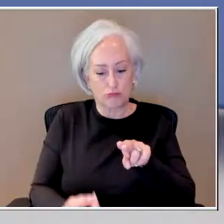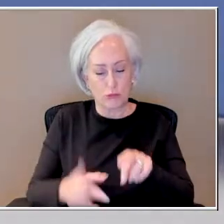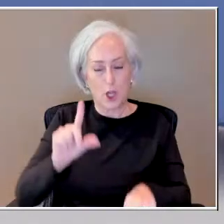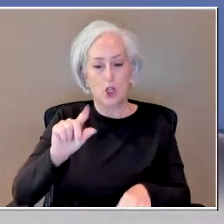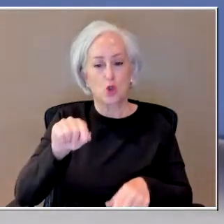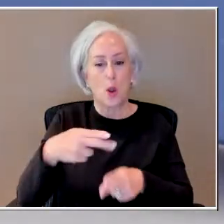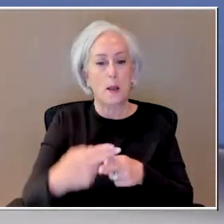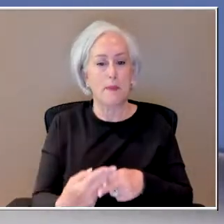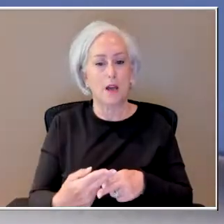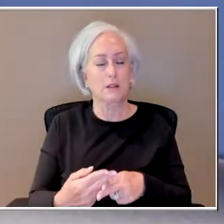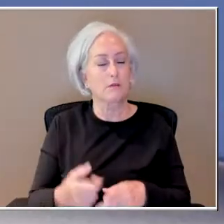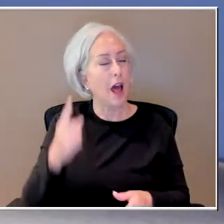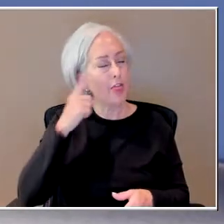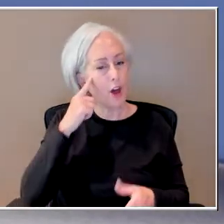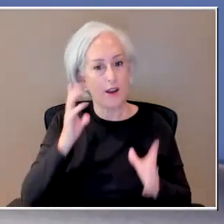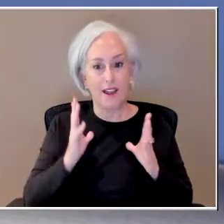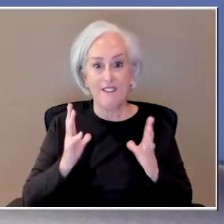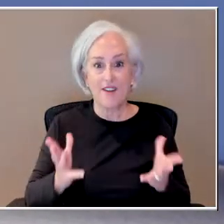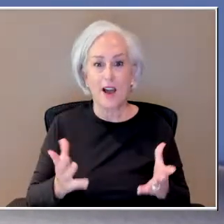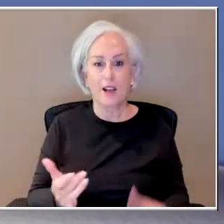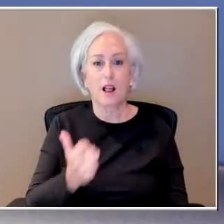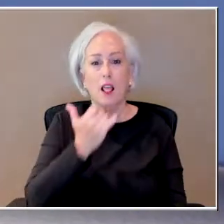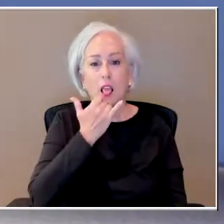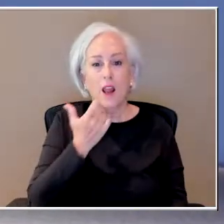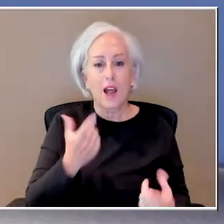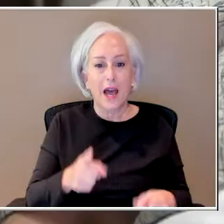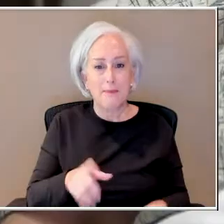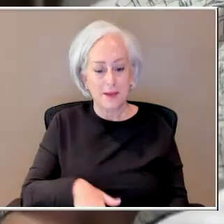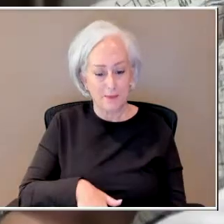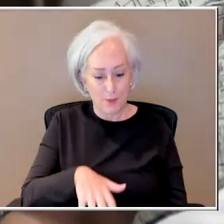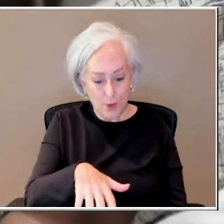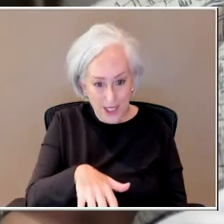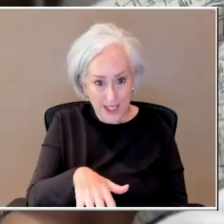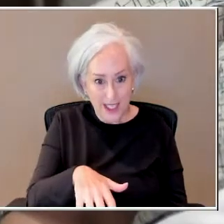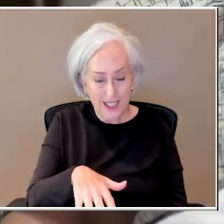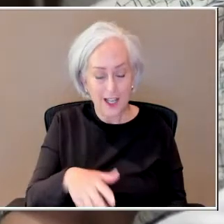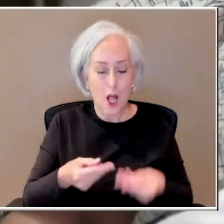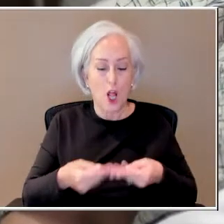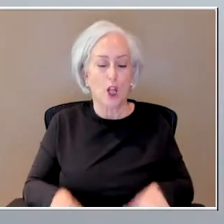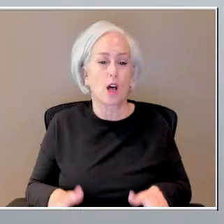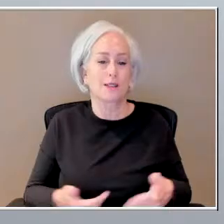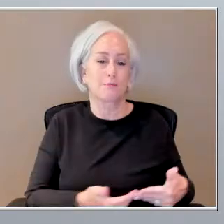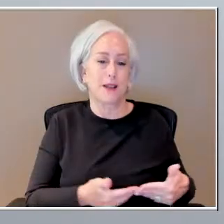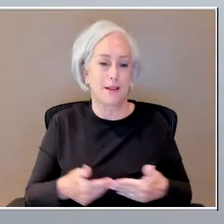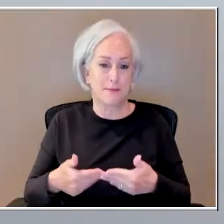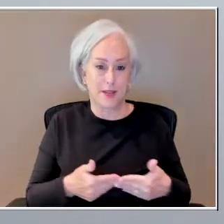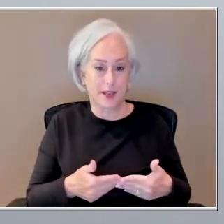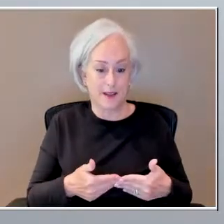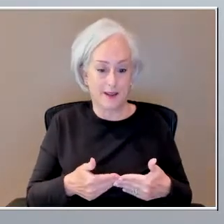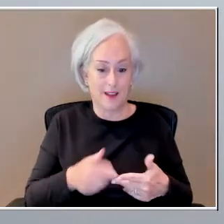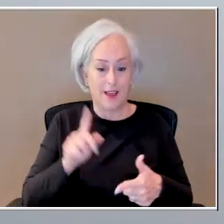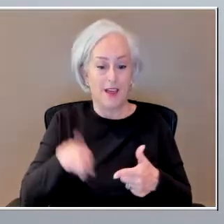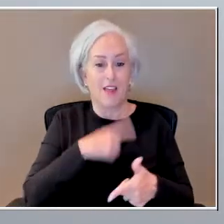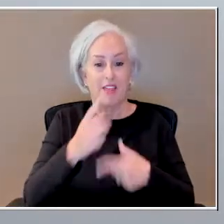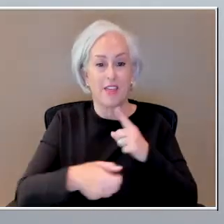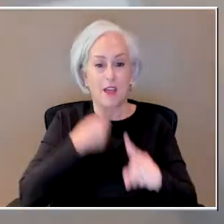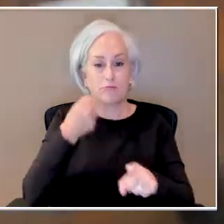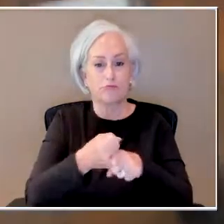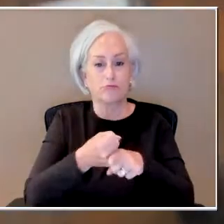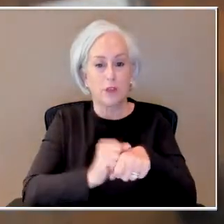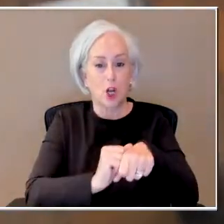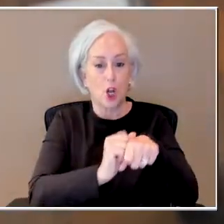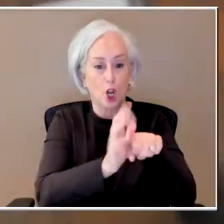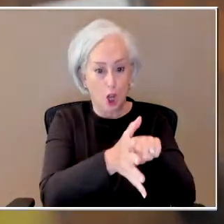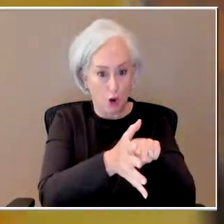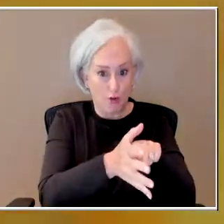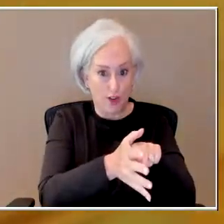problem. I ended up getting pregnant, and then I had a miscarriage. And then COVID happened, so everybody was